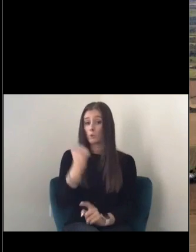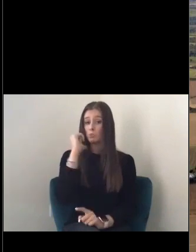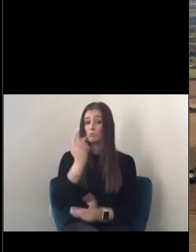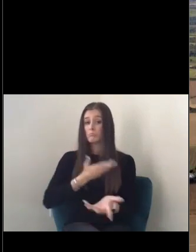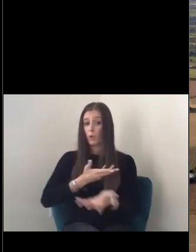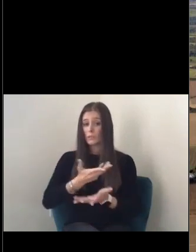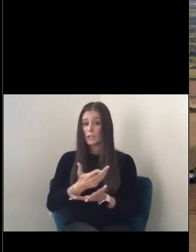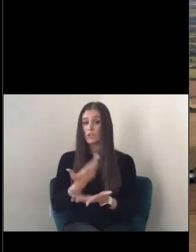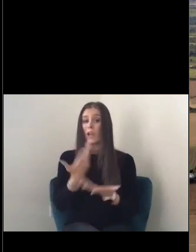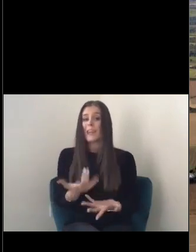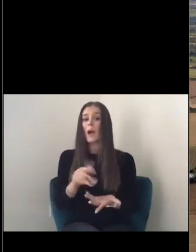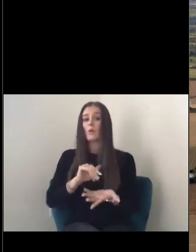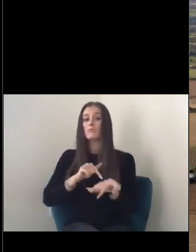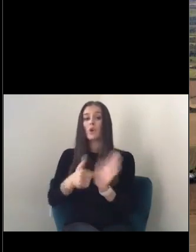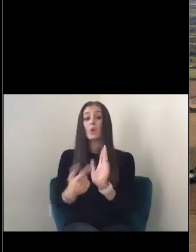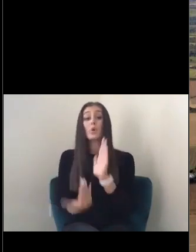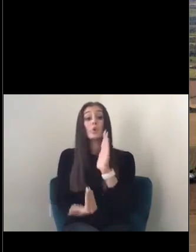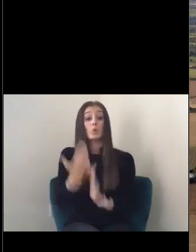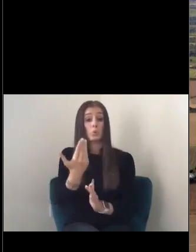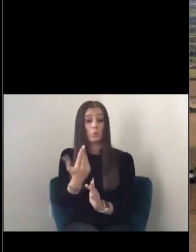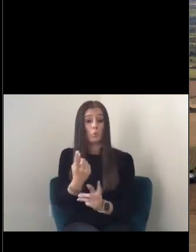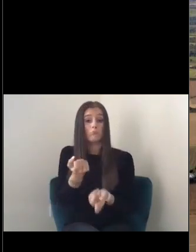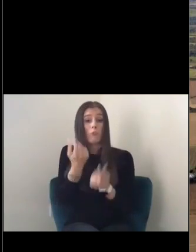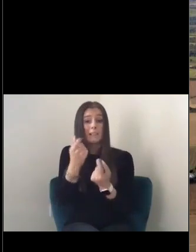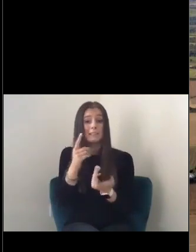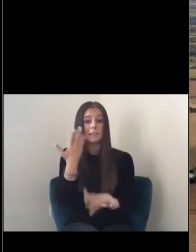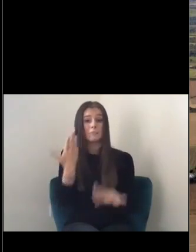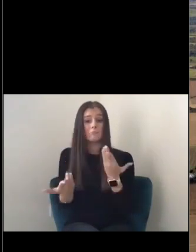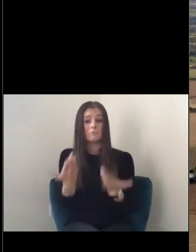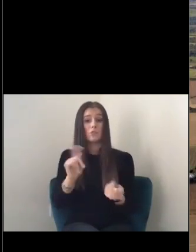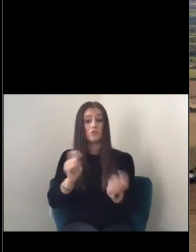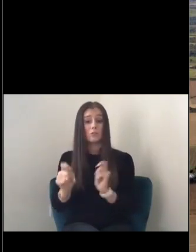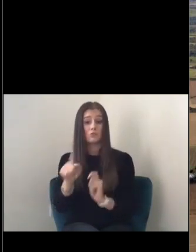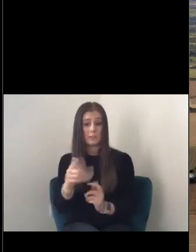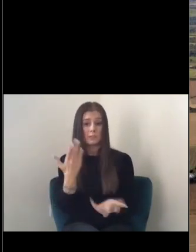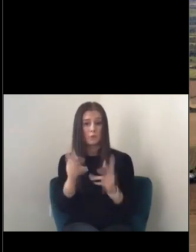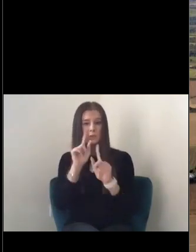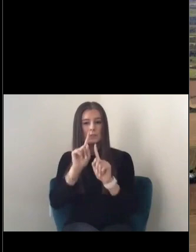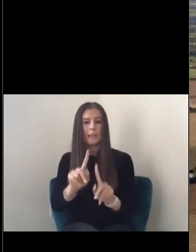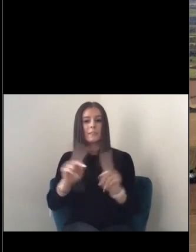this design refinement consultation so you can see the difference.